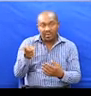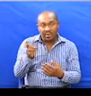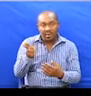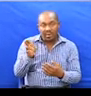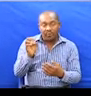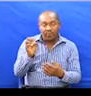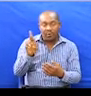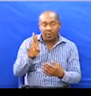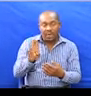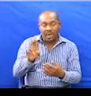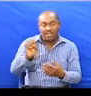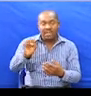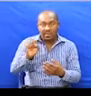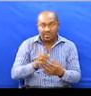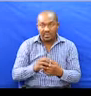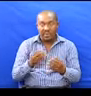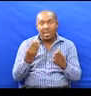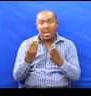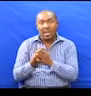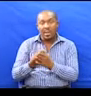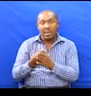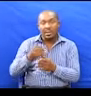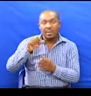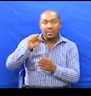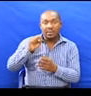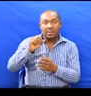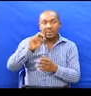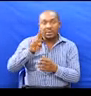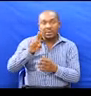may be present.